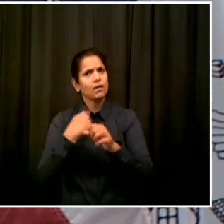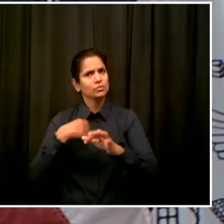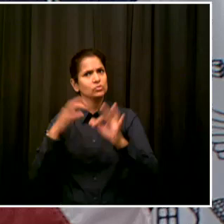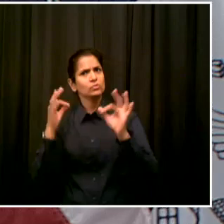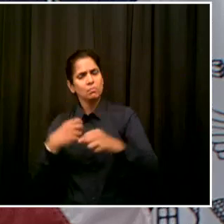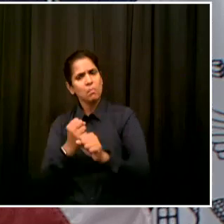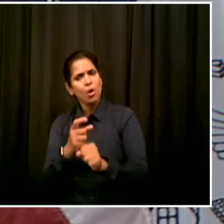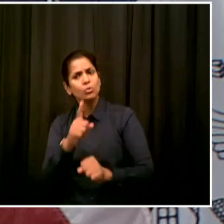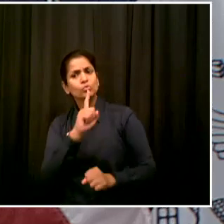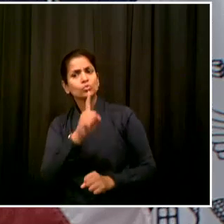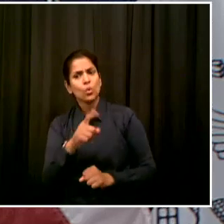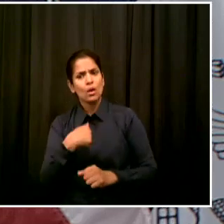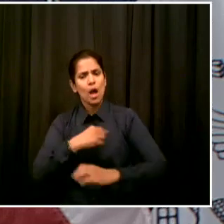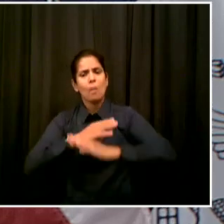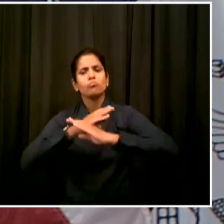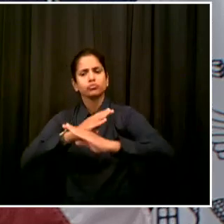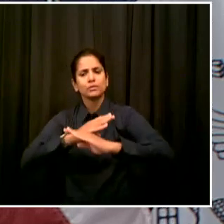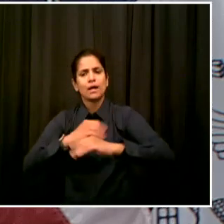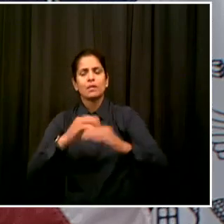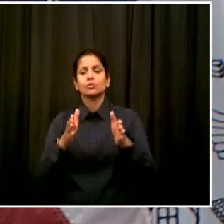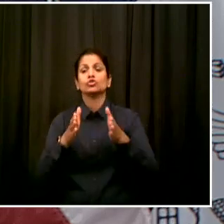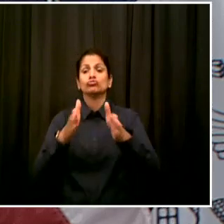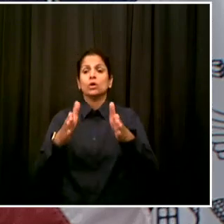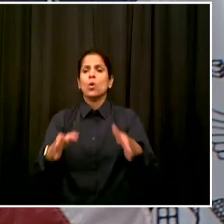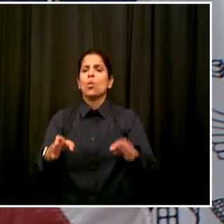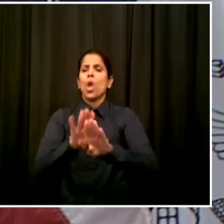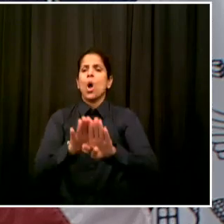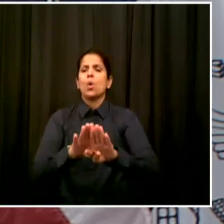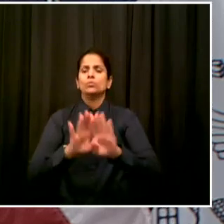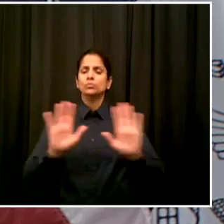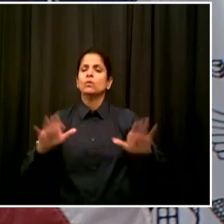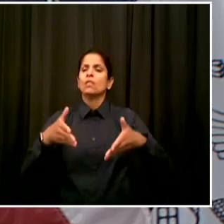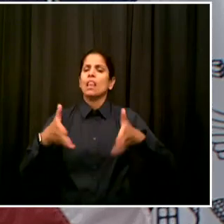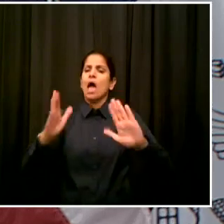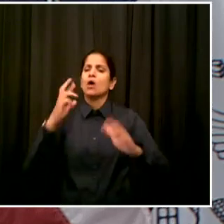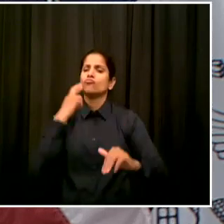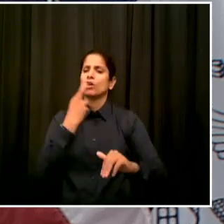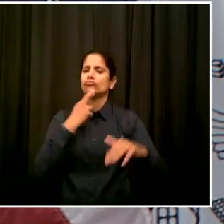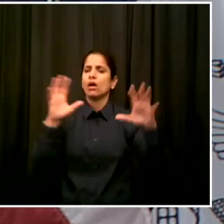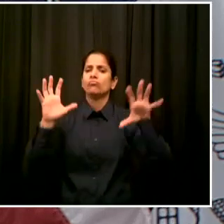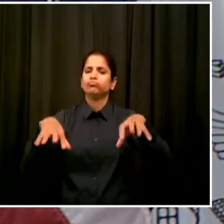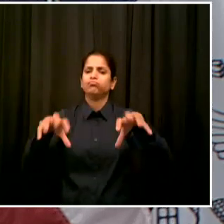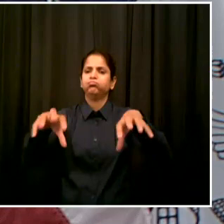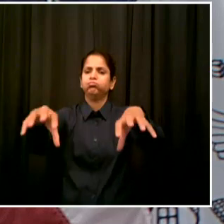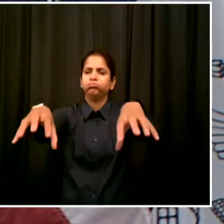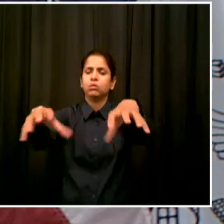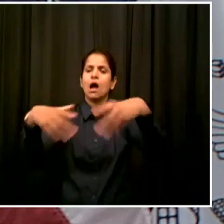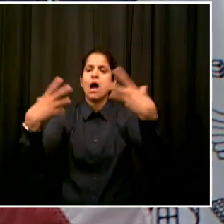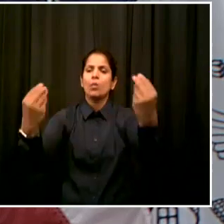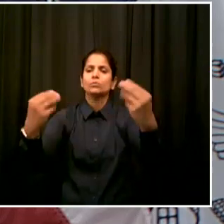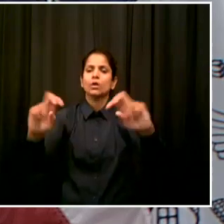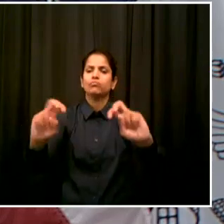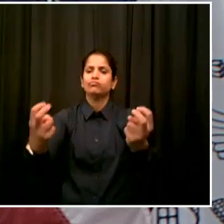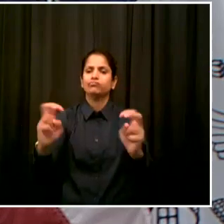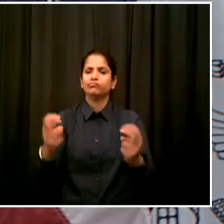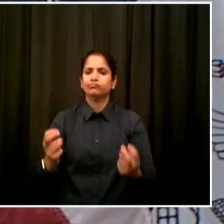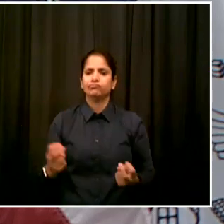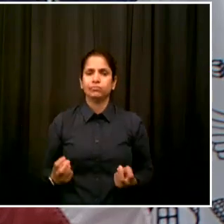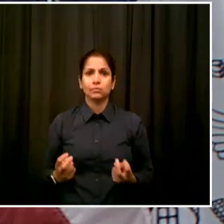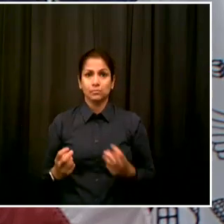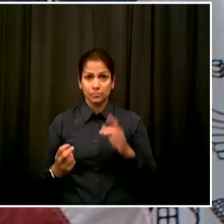what's going to happen with that, and certainly happy to come back to you on that. Vis-a-vis the open